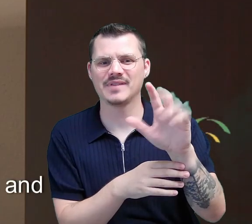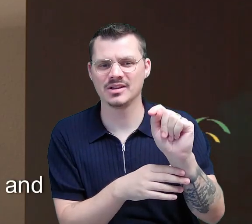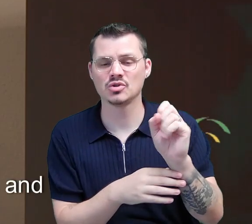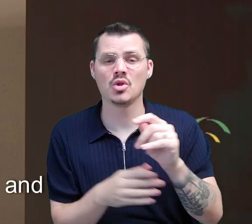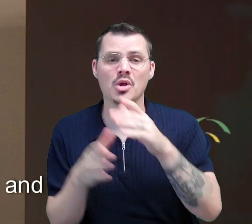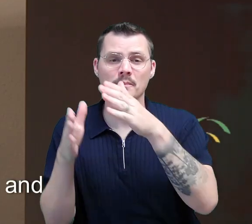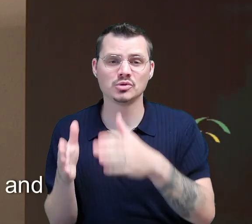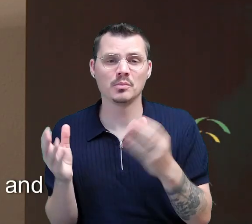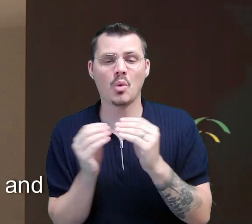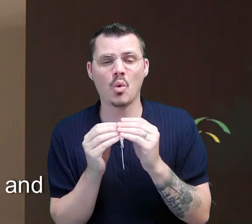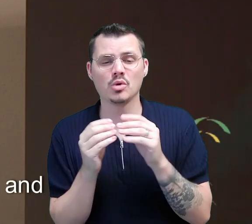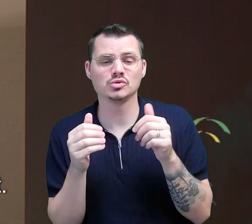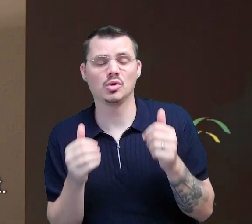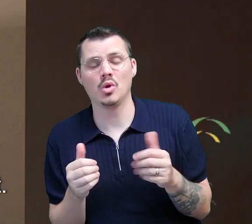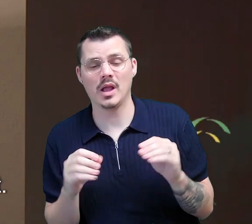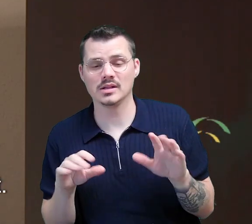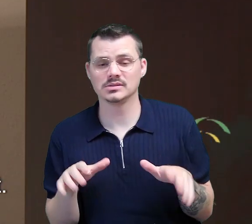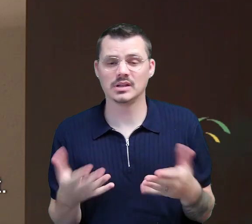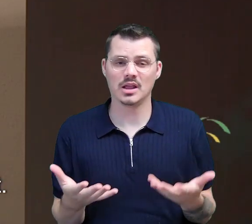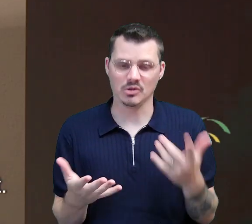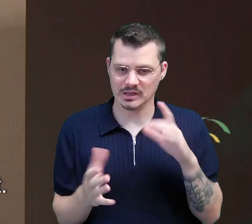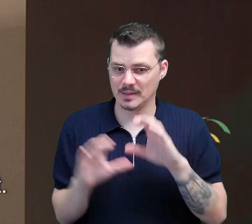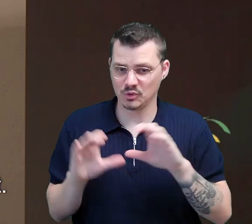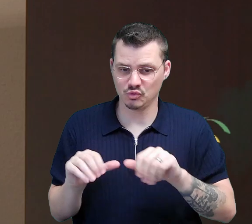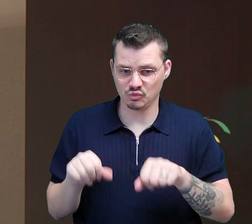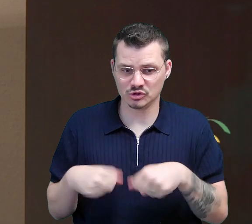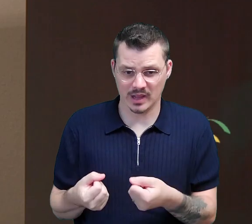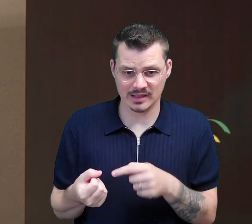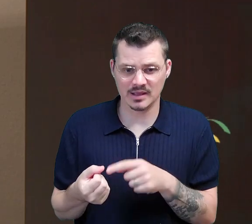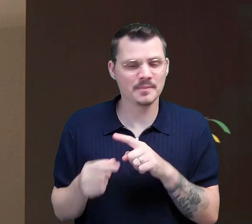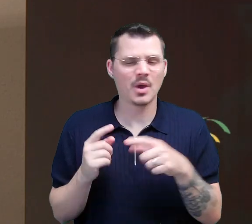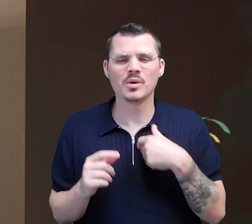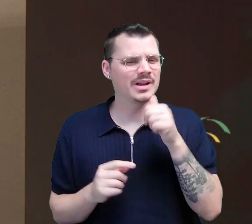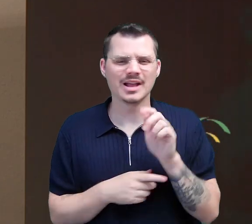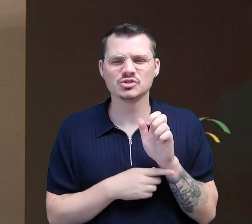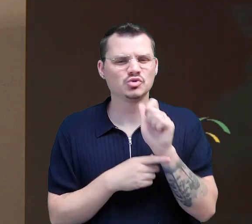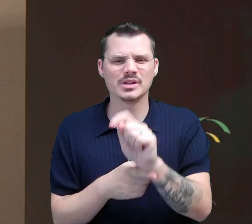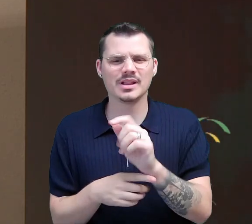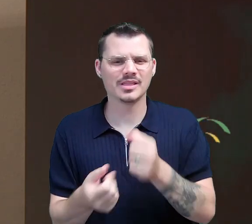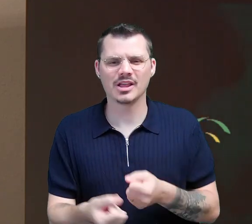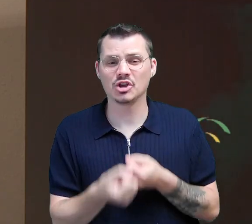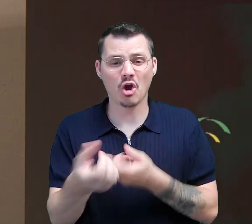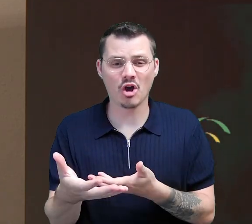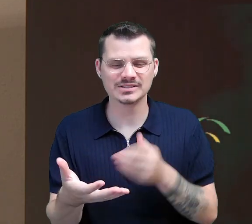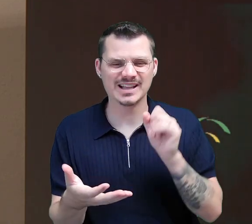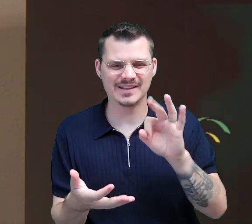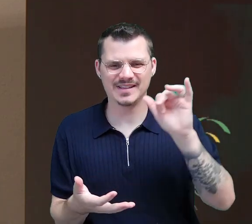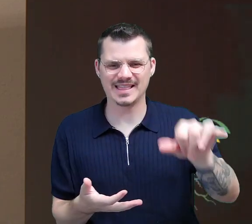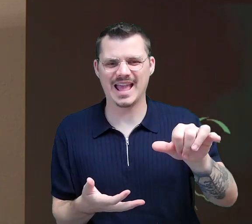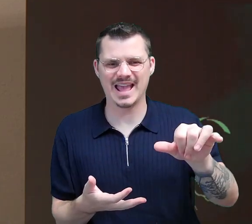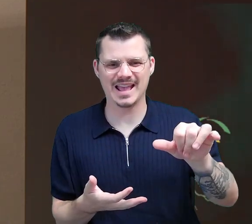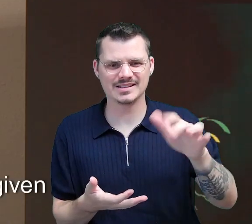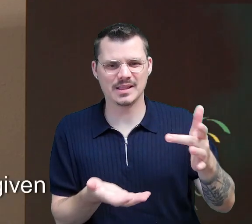So the person might be slowed down and sedated, right? Chemical restraint. But we won't be treating cause if